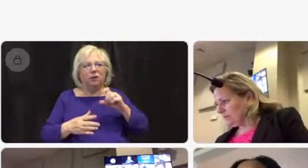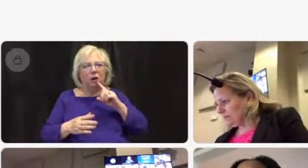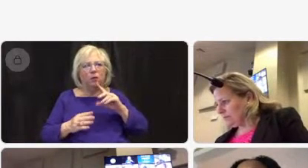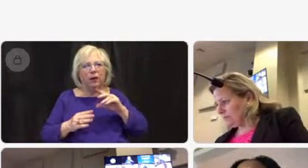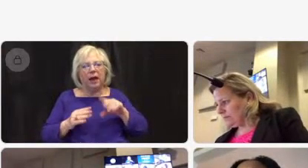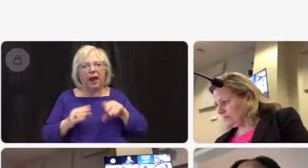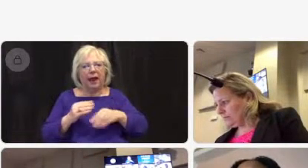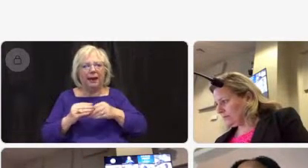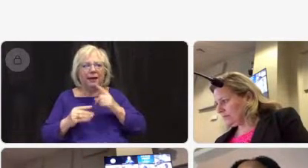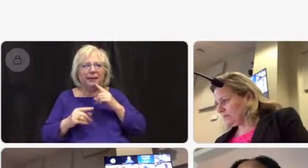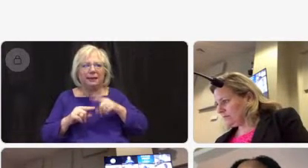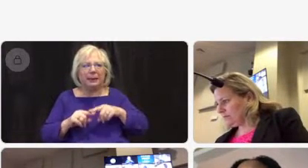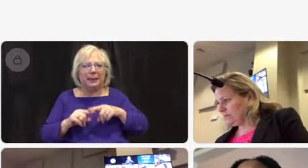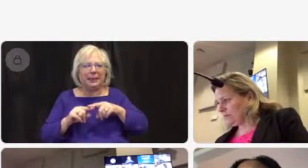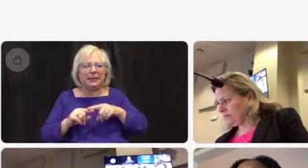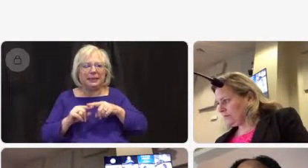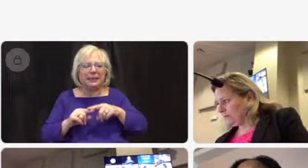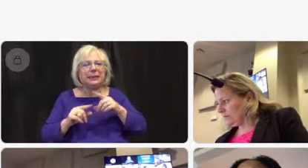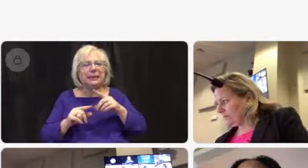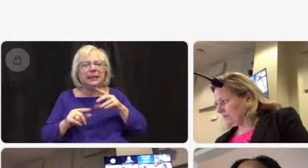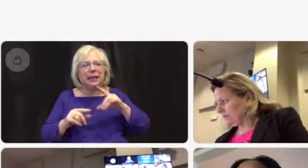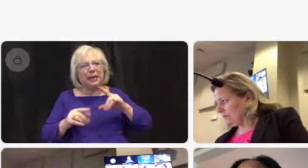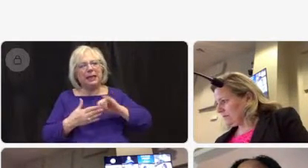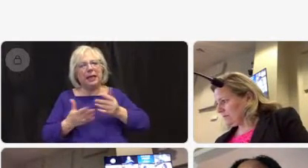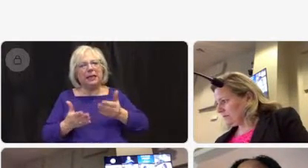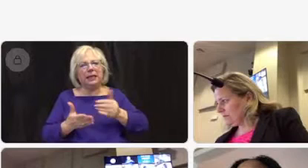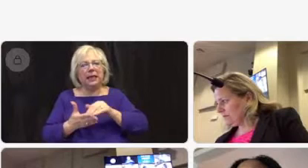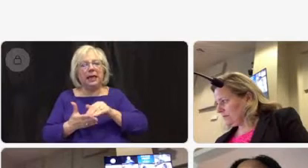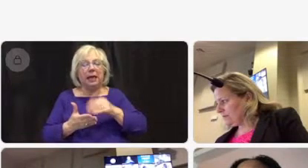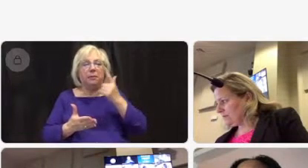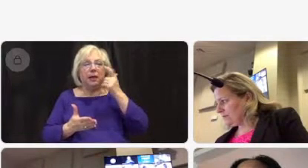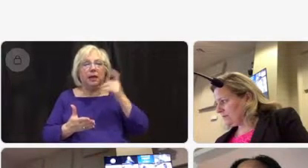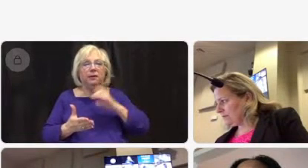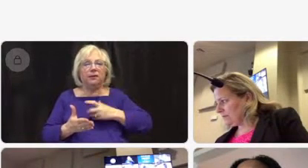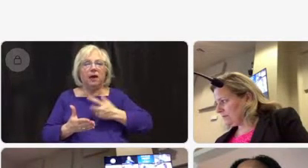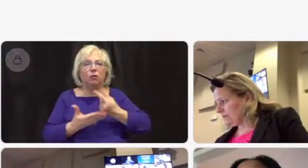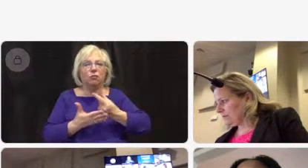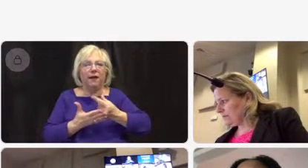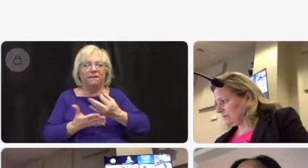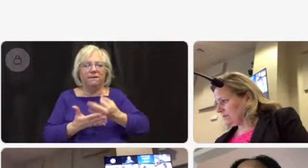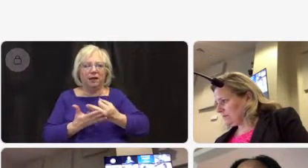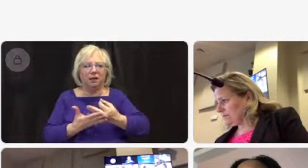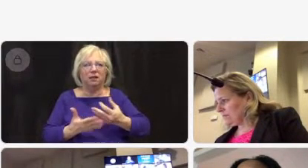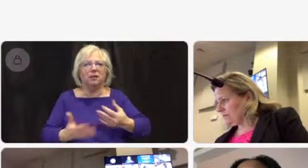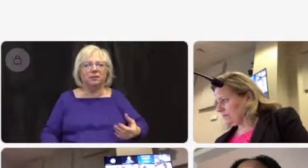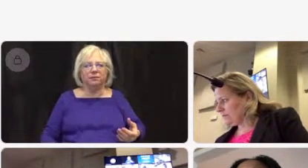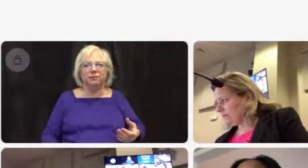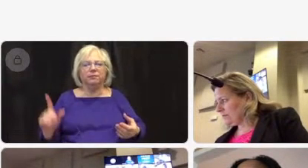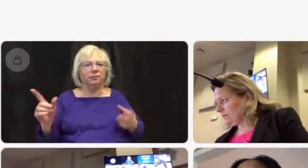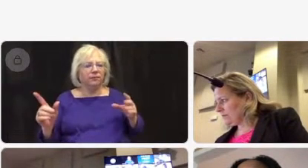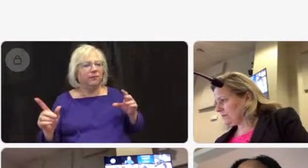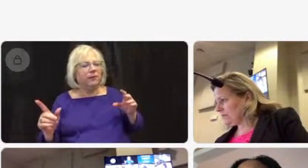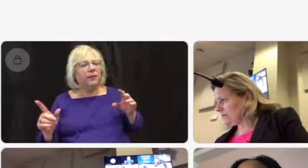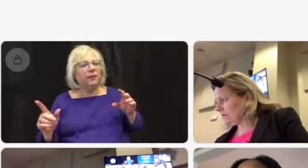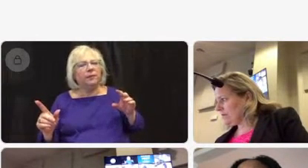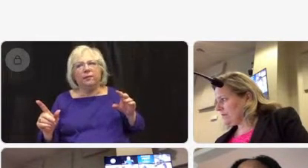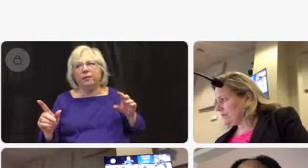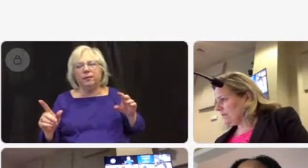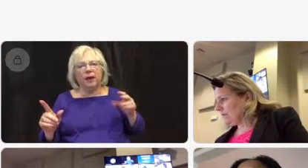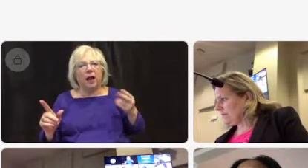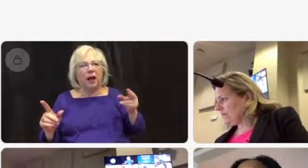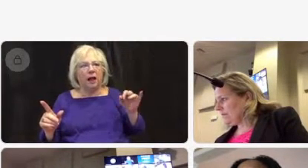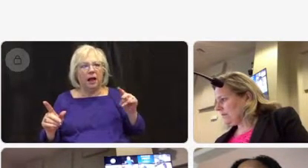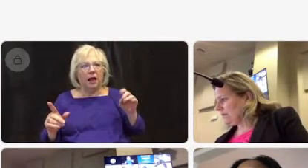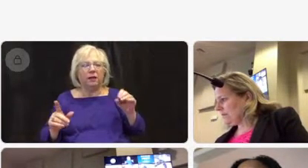little contingency in there, and that's again because of our grant funds there. Okay. Well, I just,